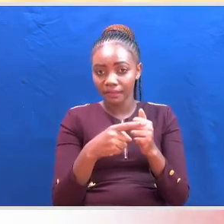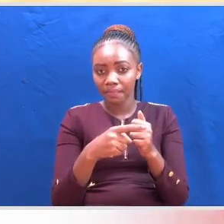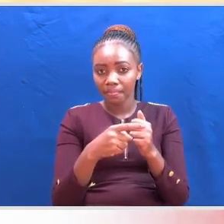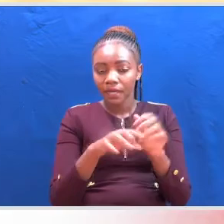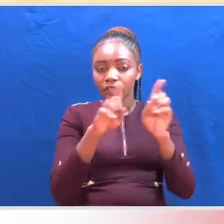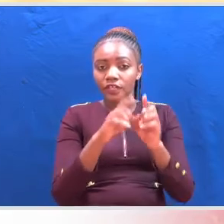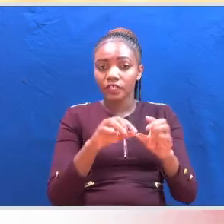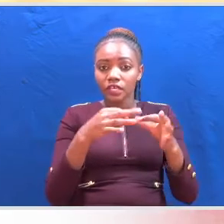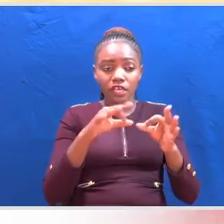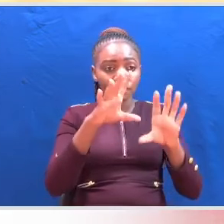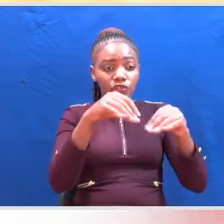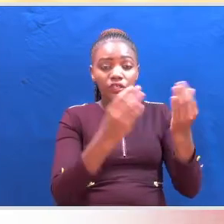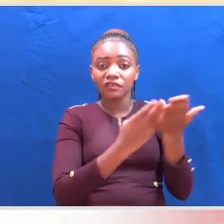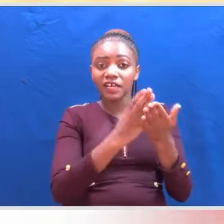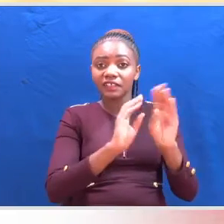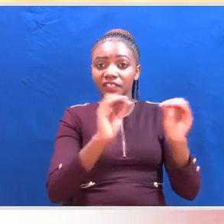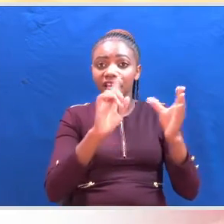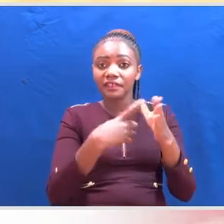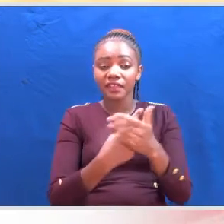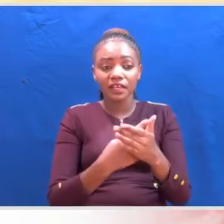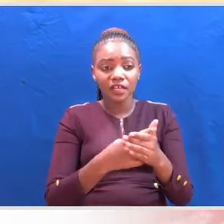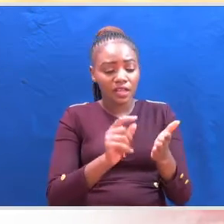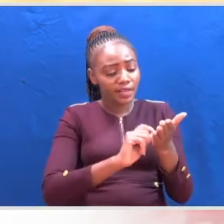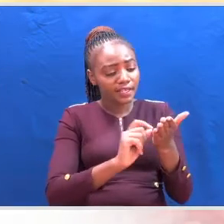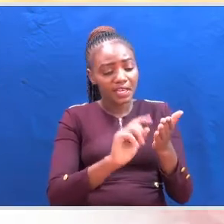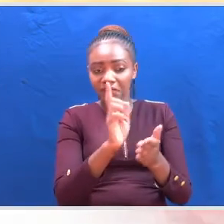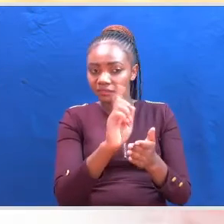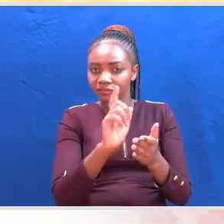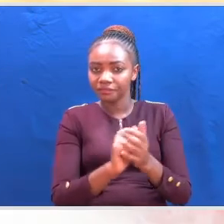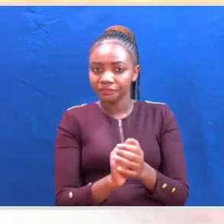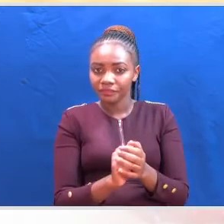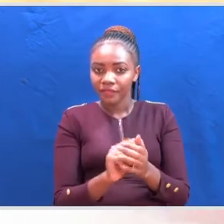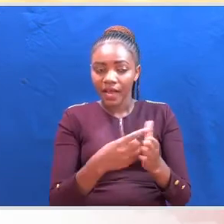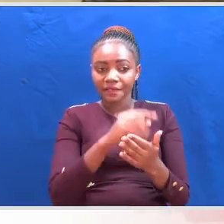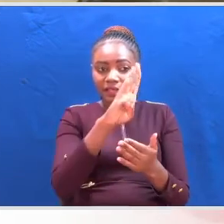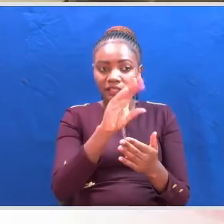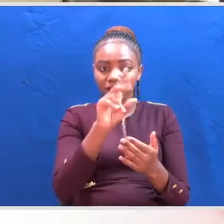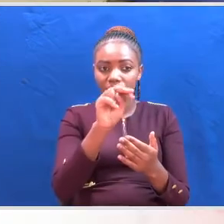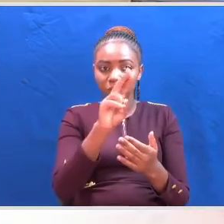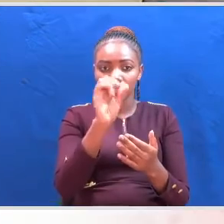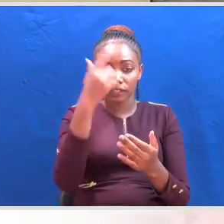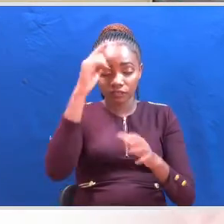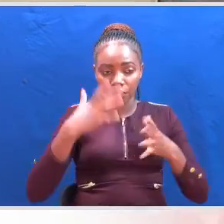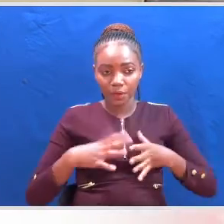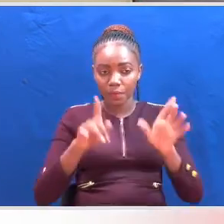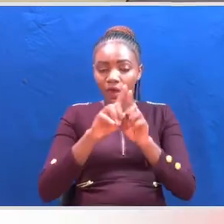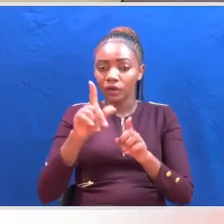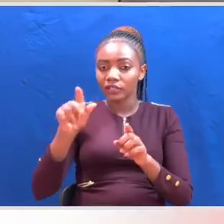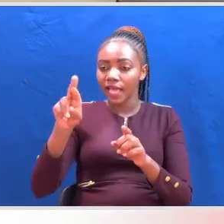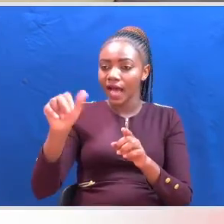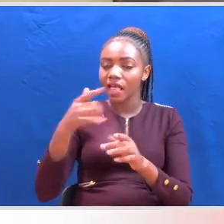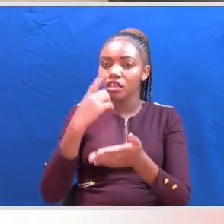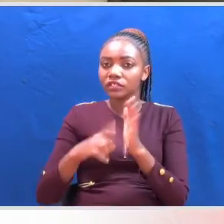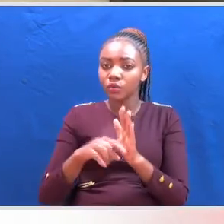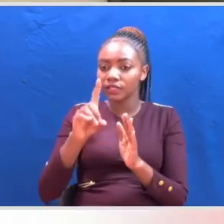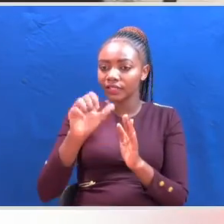didn't provide any digital service, then you are not going to fill in a return, which is a bonus for residents. According to KRA, the DST